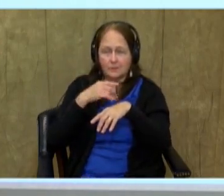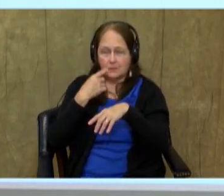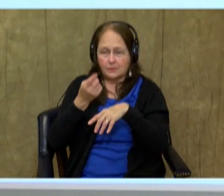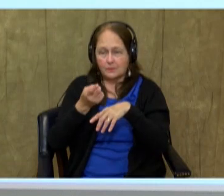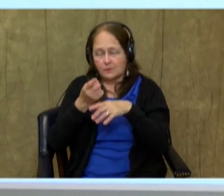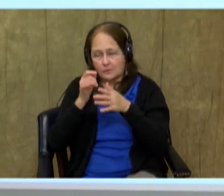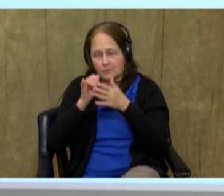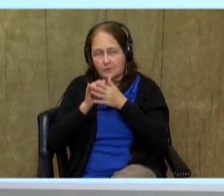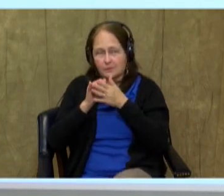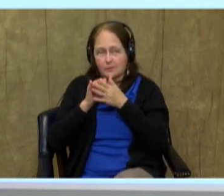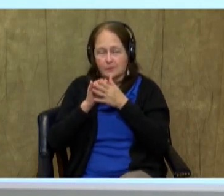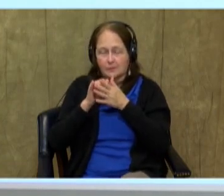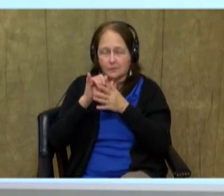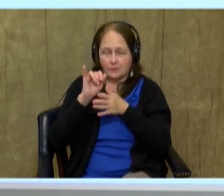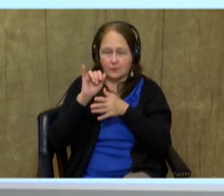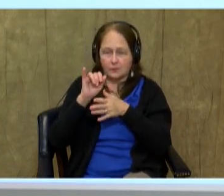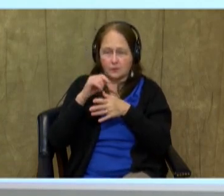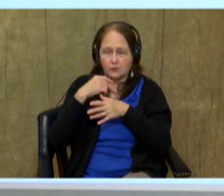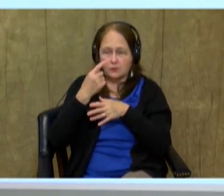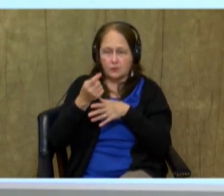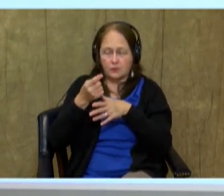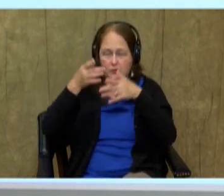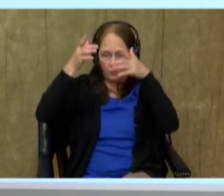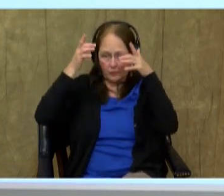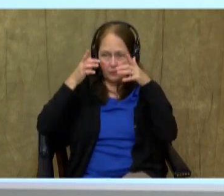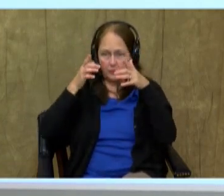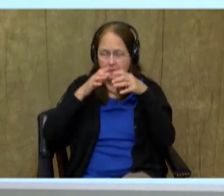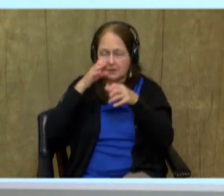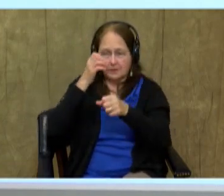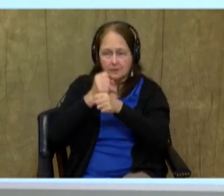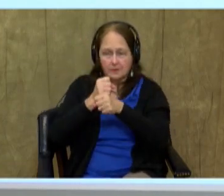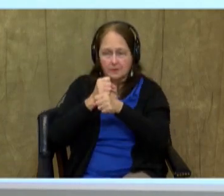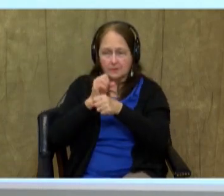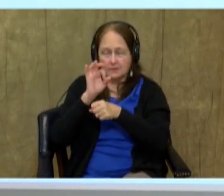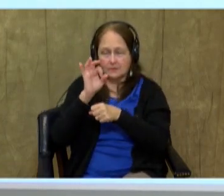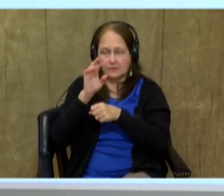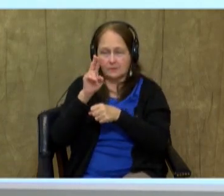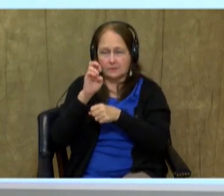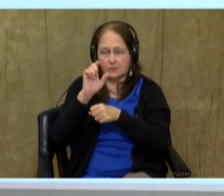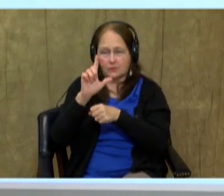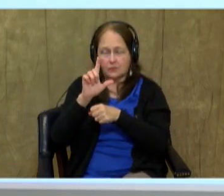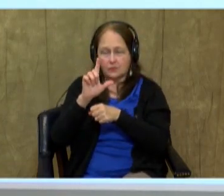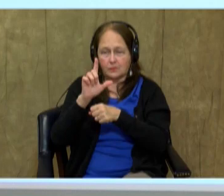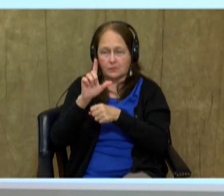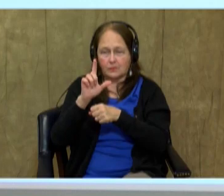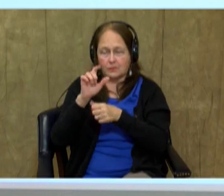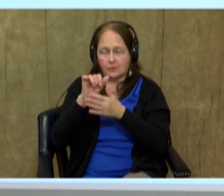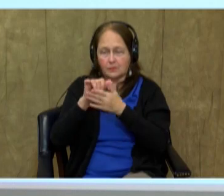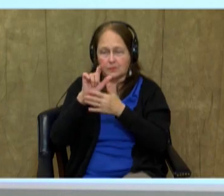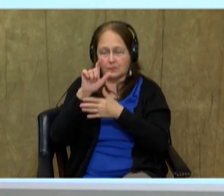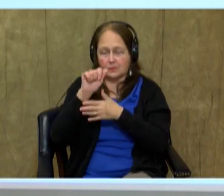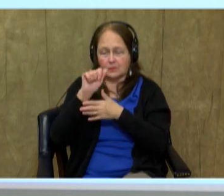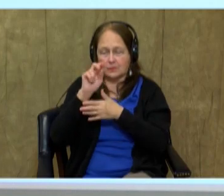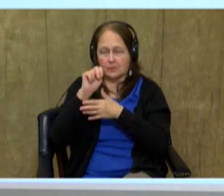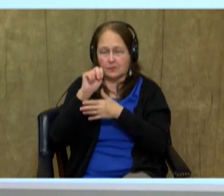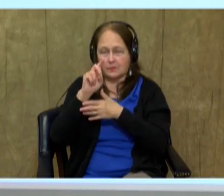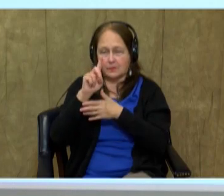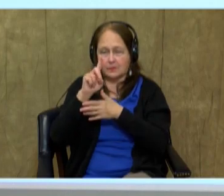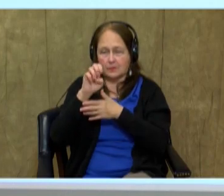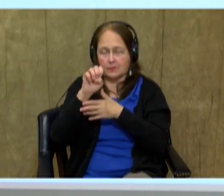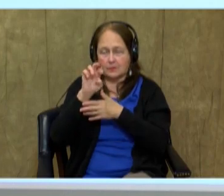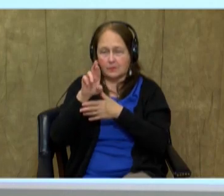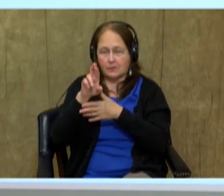told that those astronauts were told they weren't getting any fuel in the lander. That the lander would only